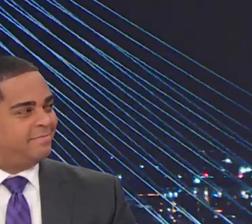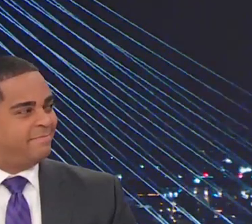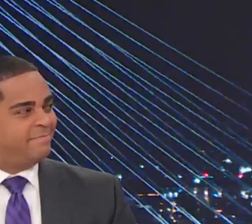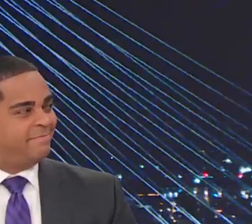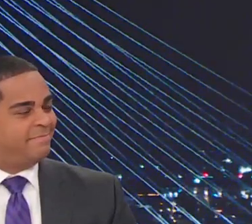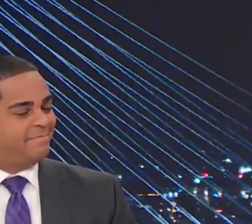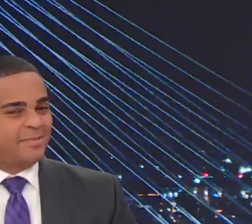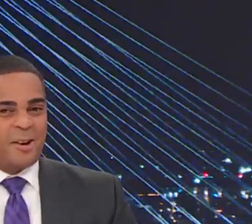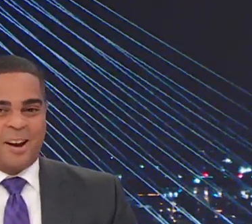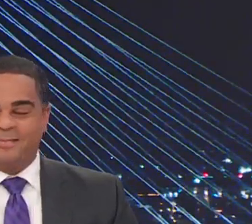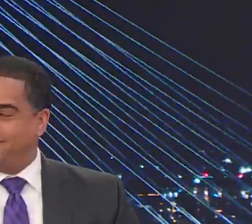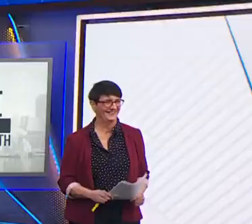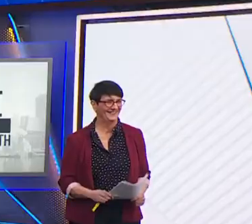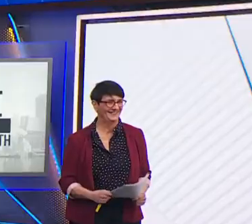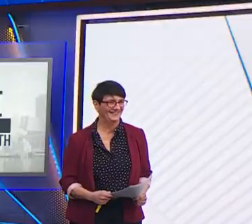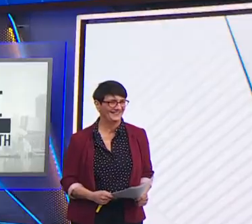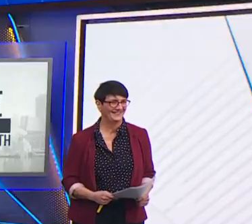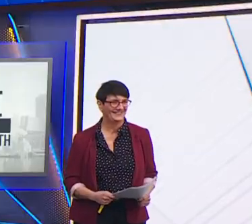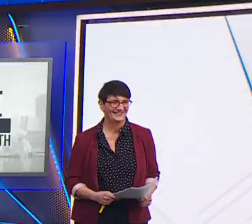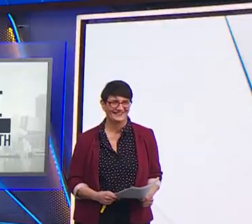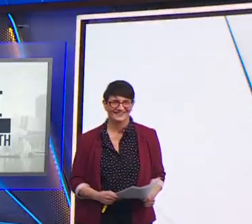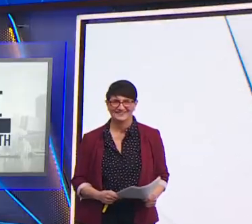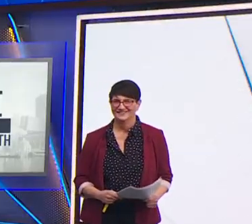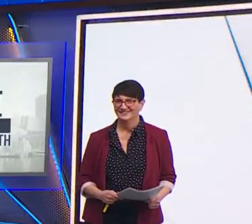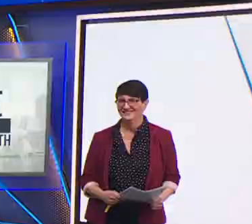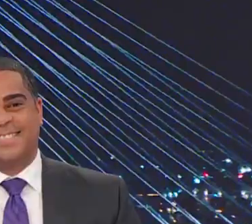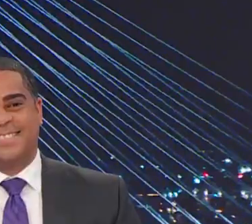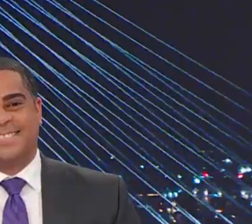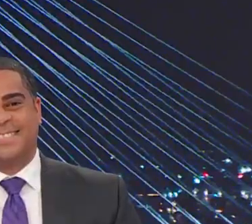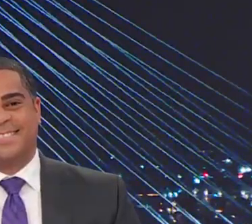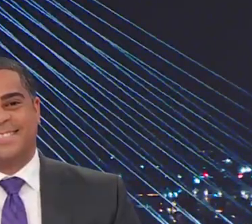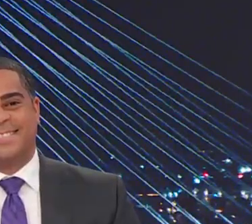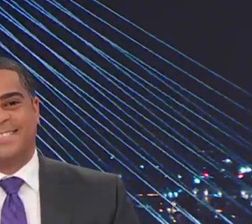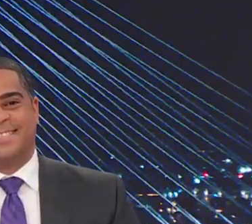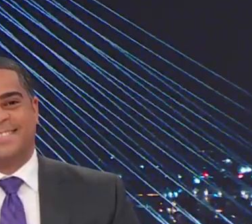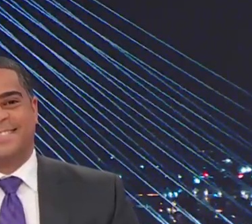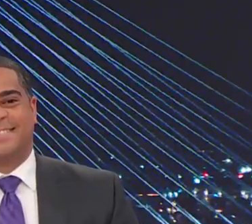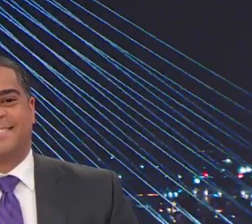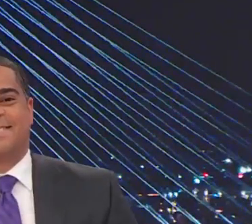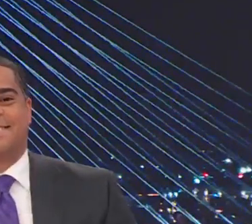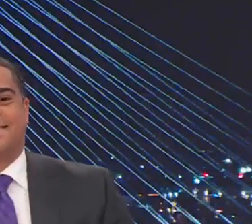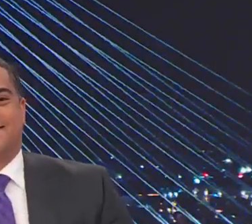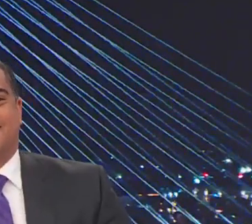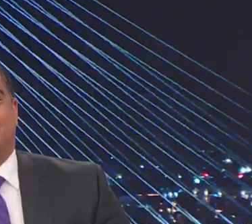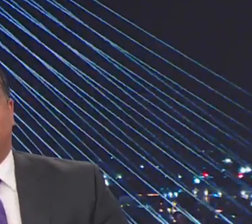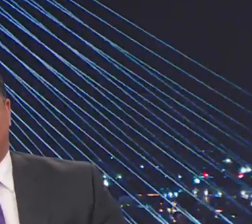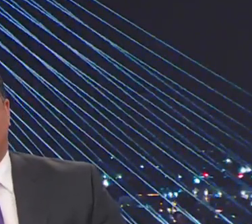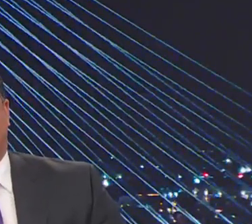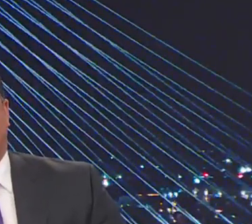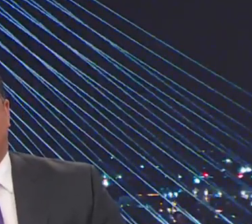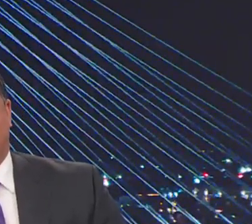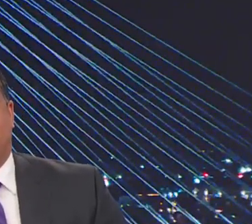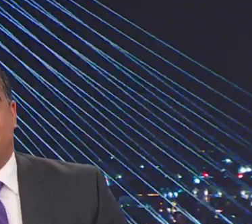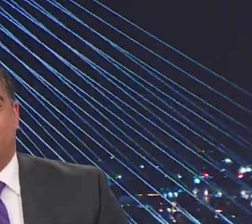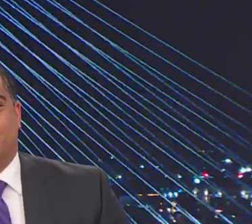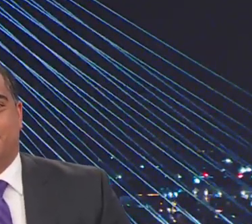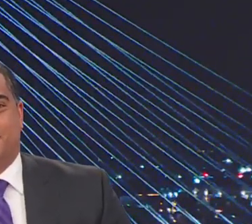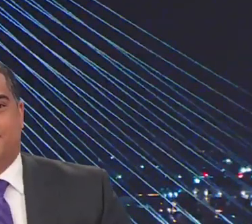keep you posted on that. All right. Thanks so much for joining us. We're back at 11 o'clock. We'll have a full recap